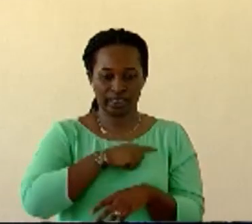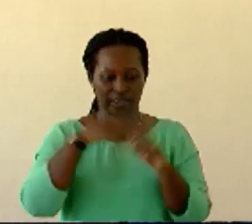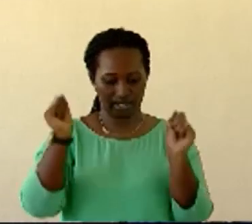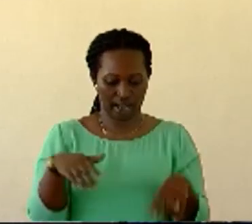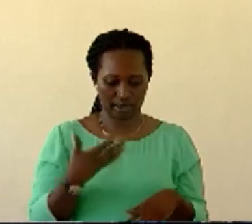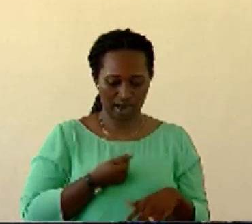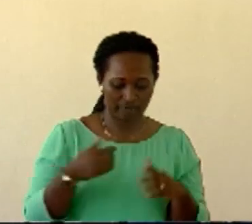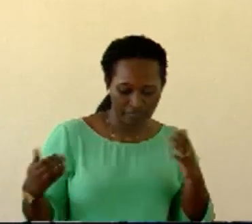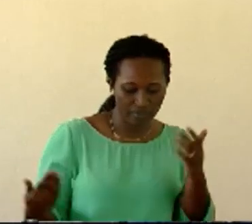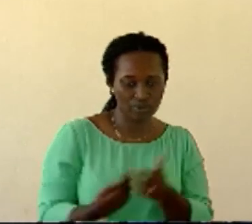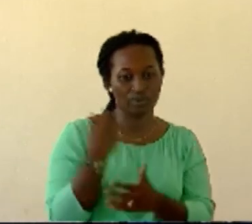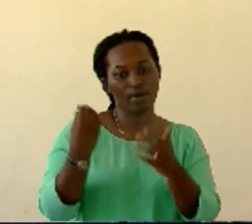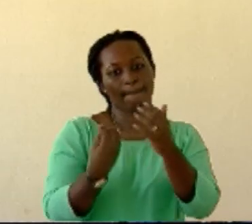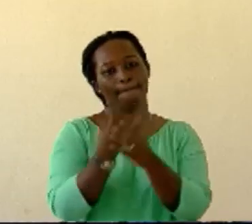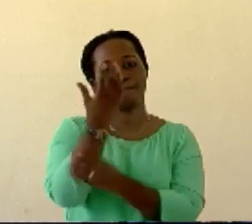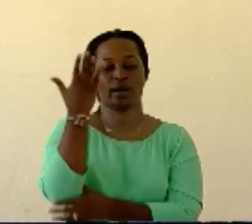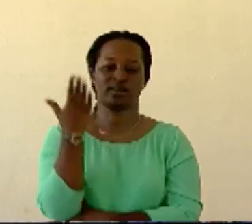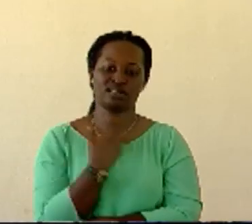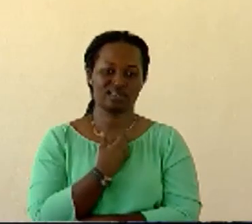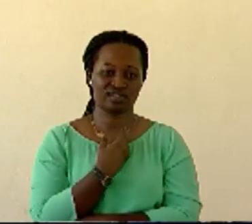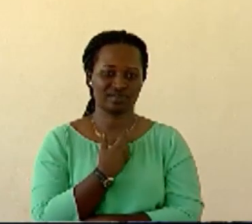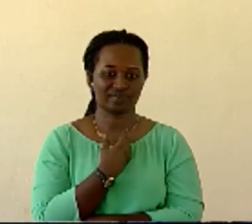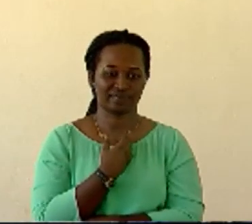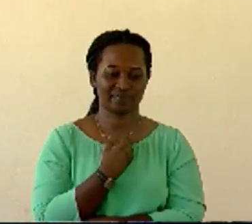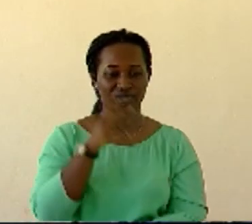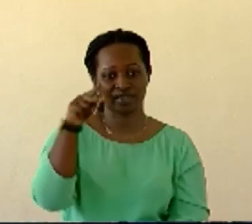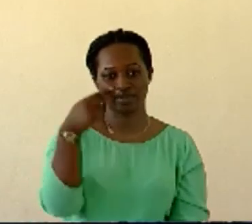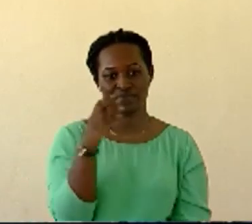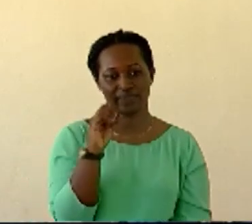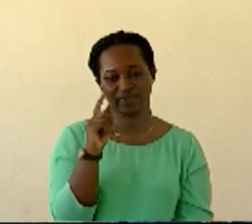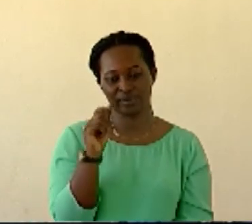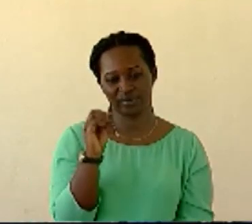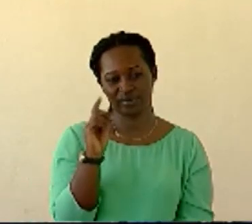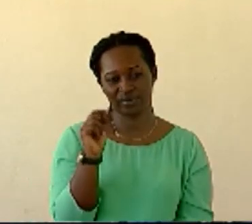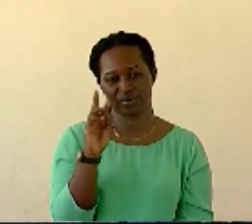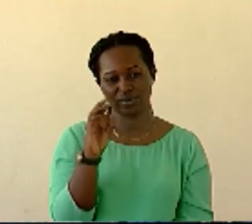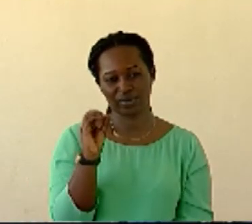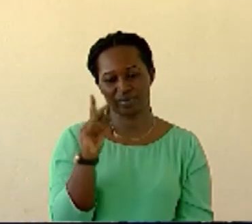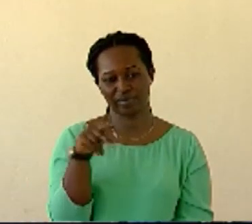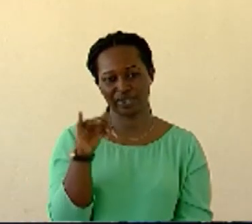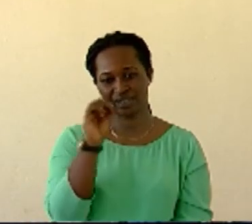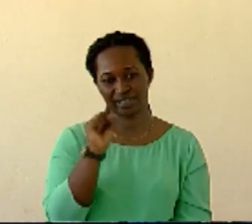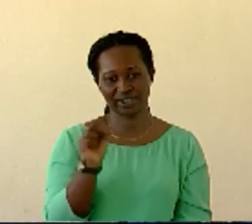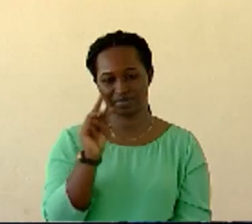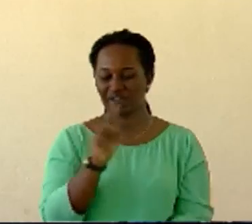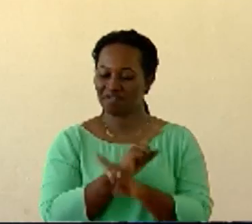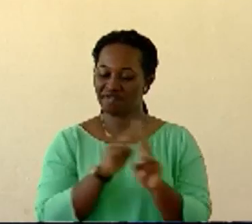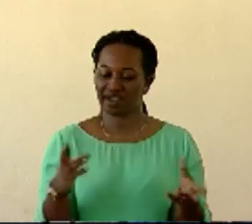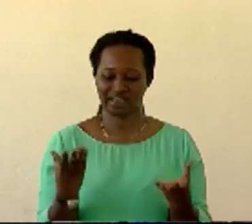plants growing. So phototropism is very important to